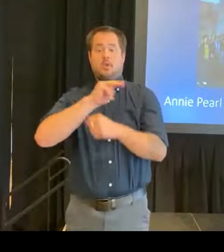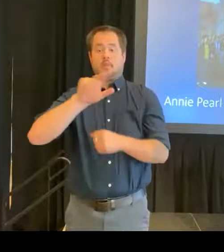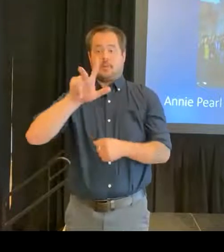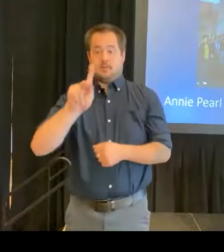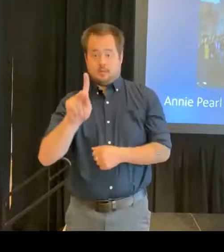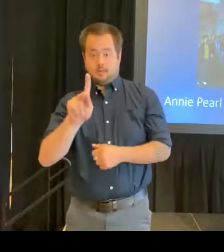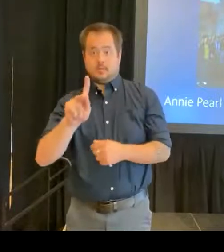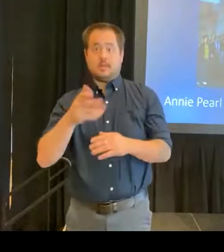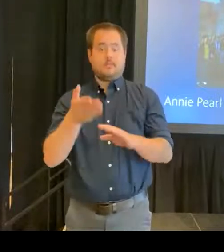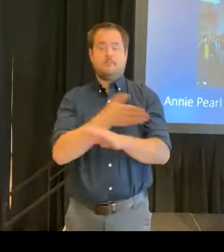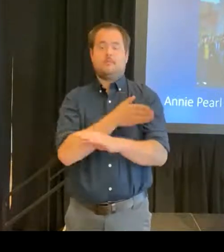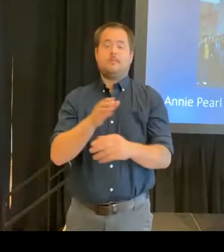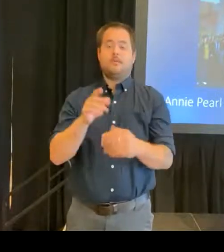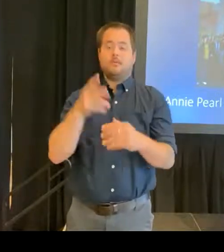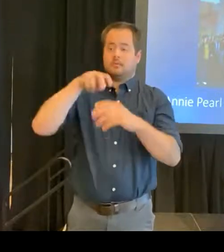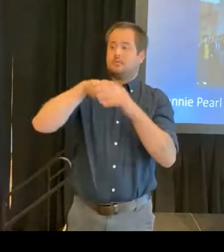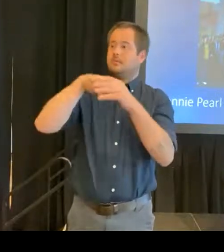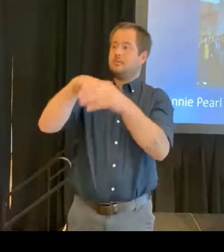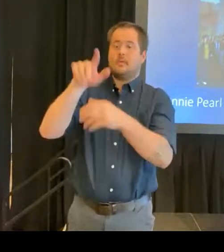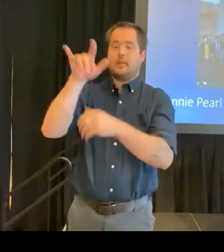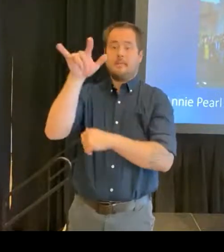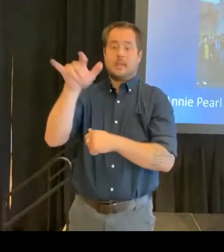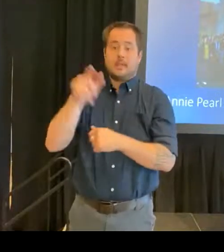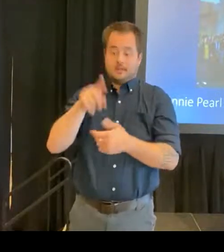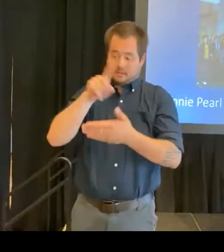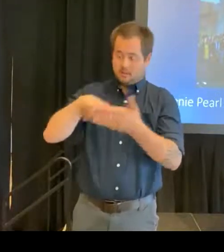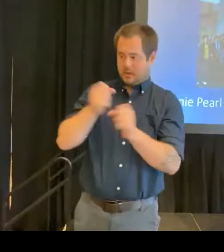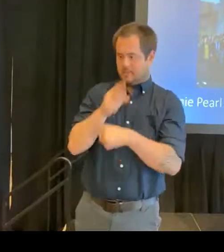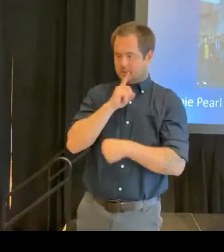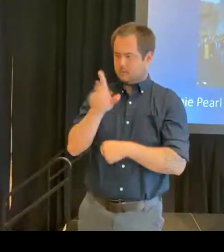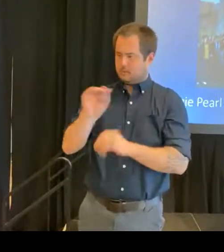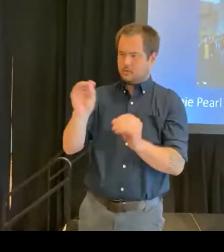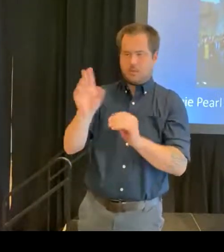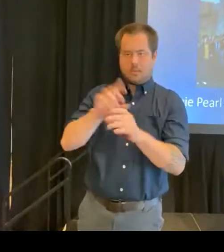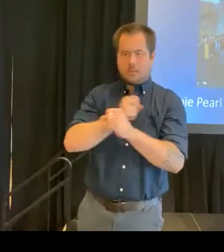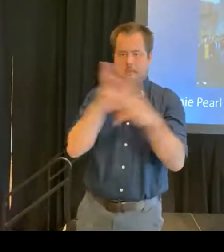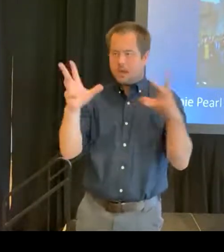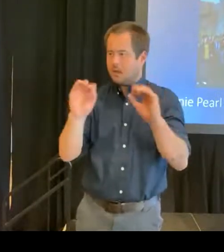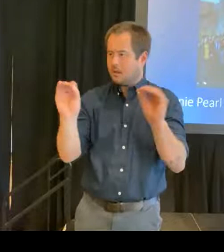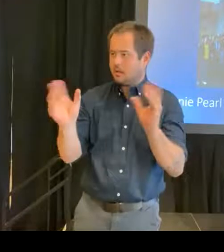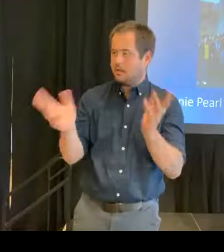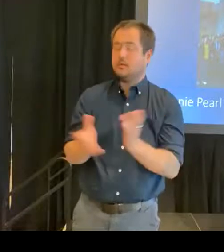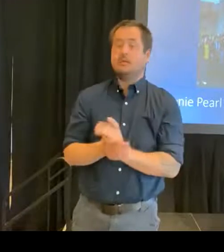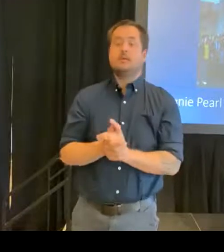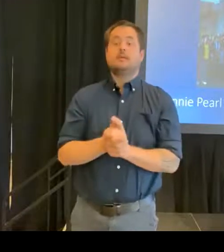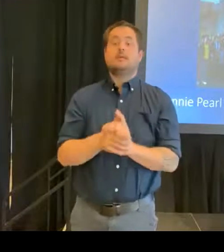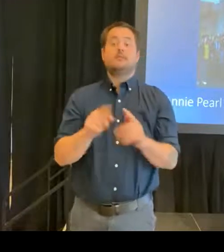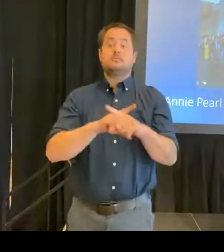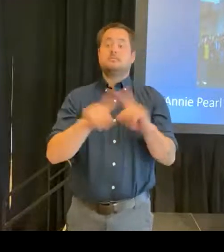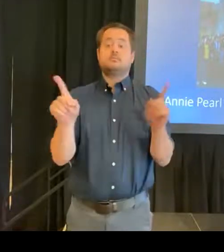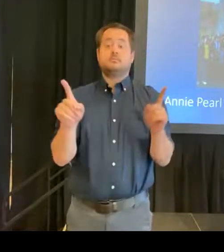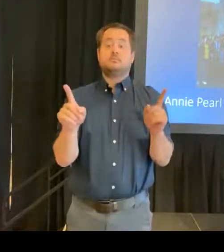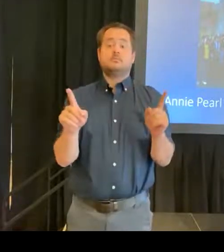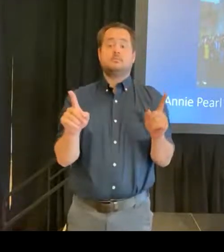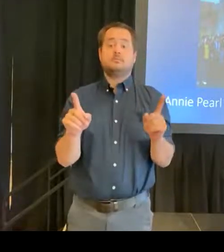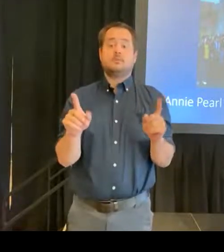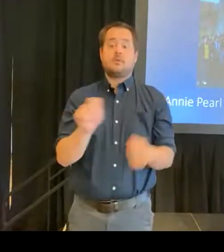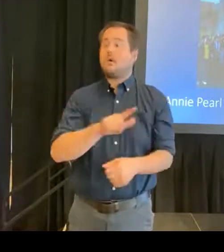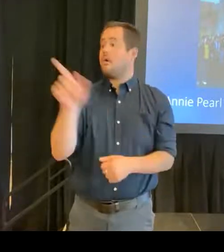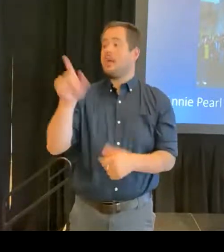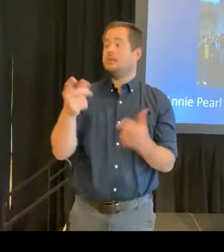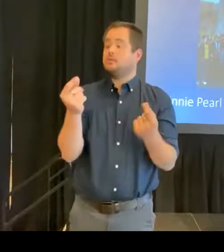when he got on the plane, they were checking to see that nobody had a bomb on the plane. But all they had to do was just let down the